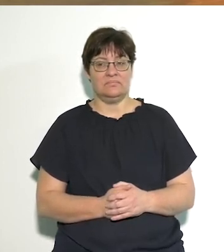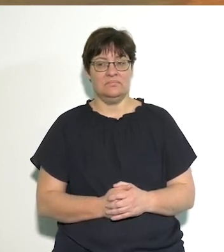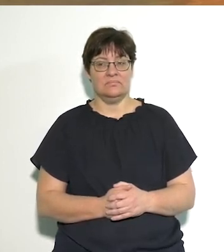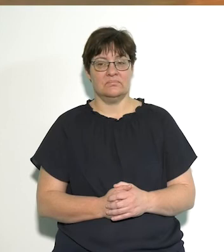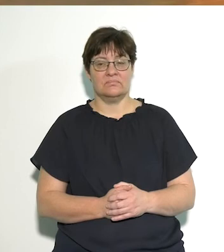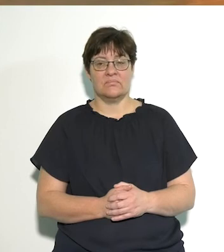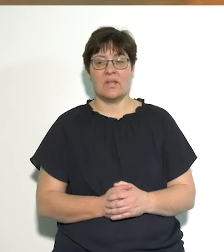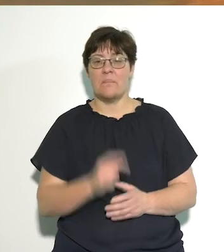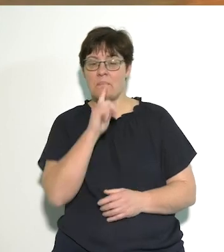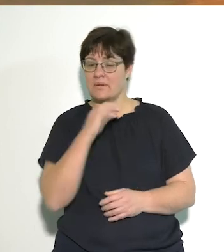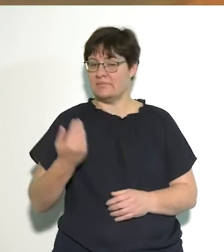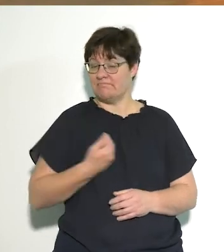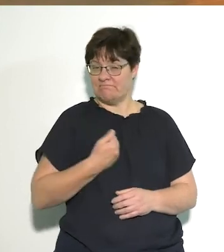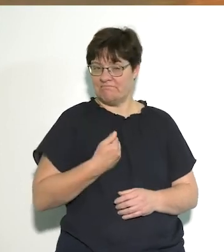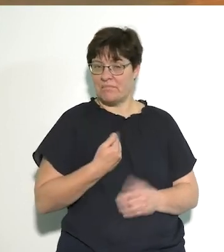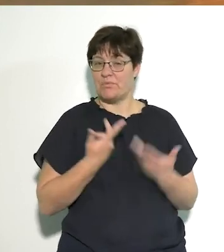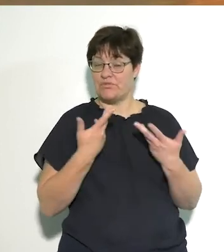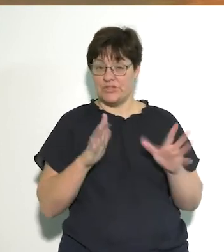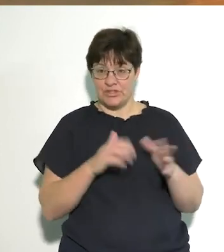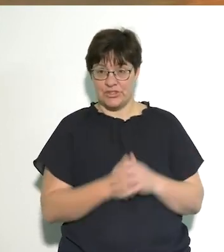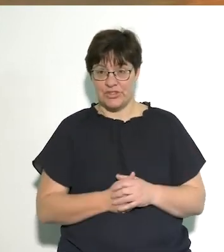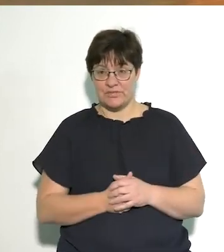You can just neaten it up when you're done